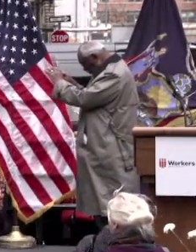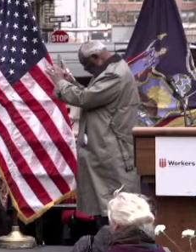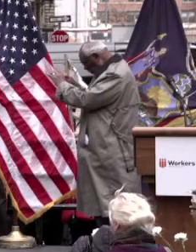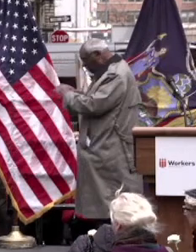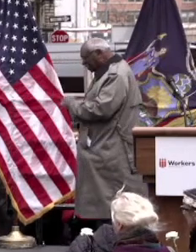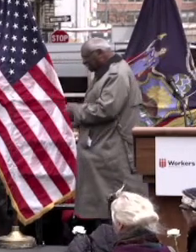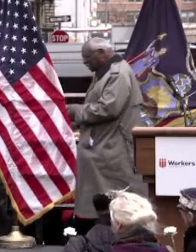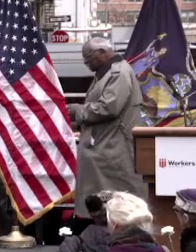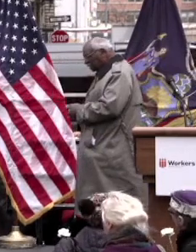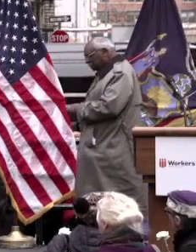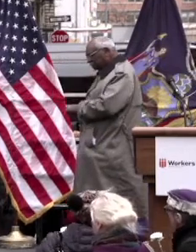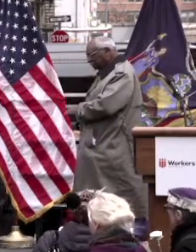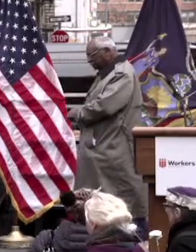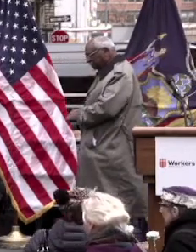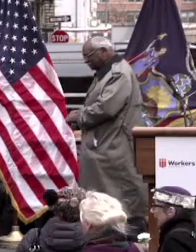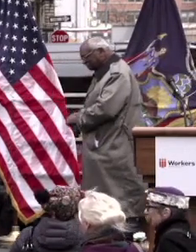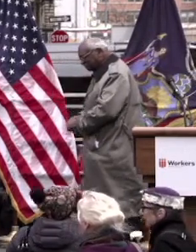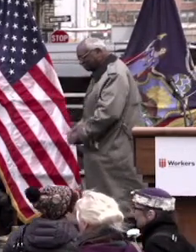23. Tessie Wiener,